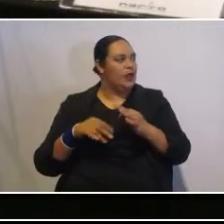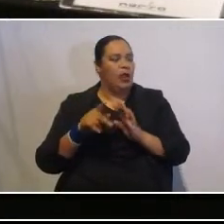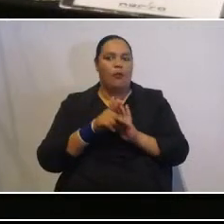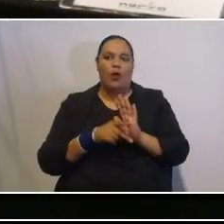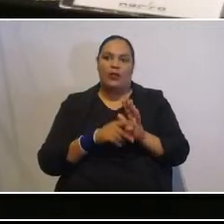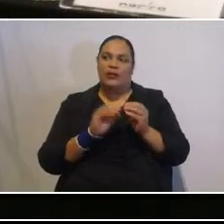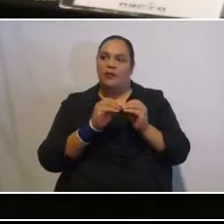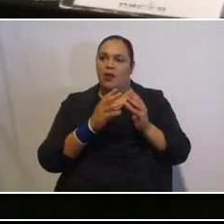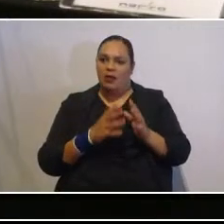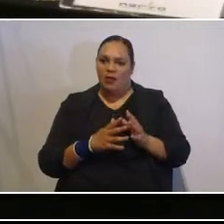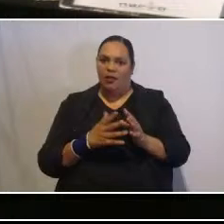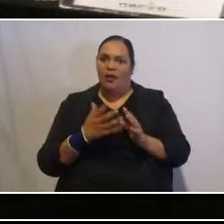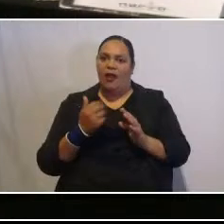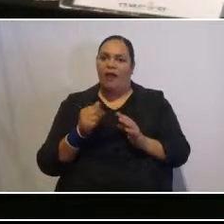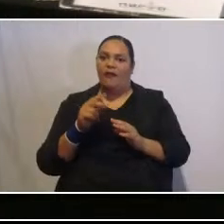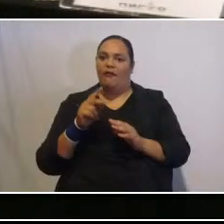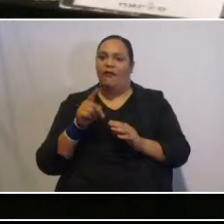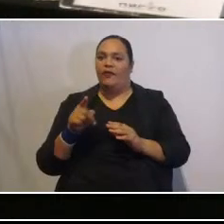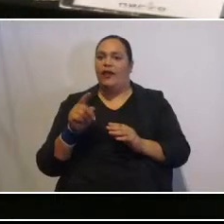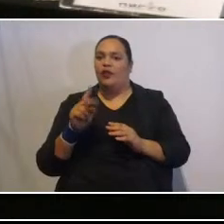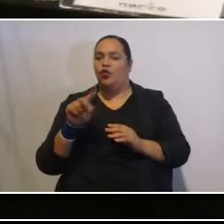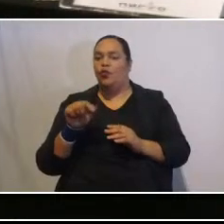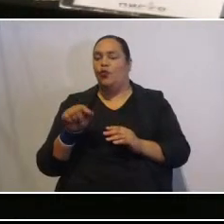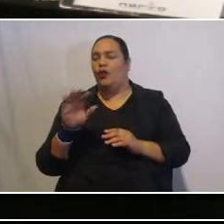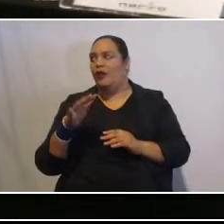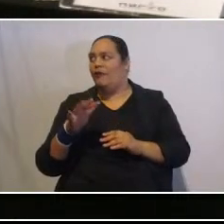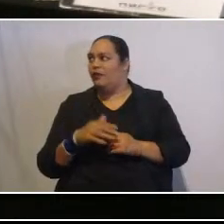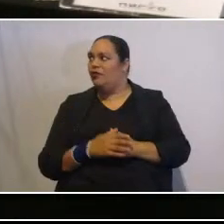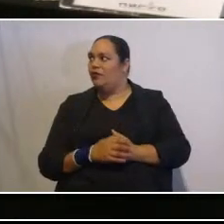policymakers. Have a two-pronged approach. Thank you.